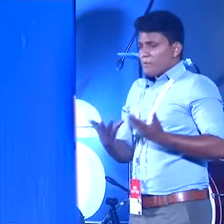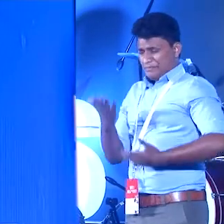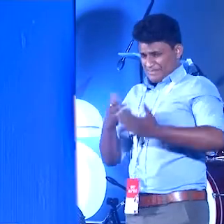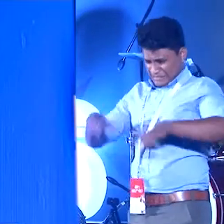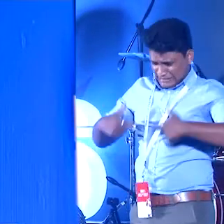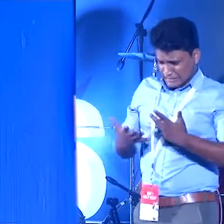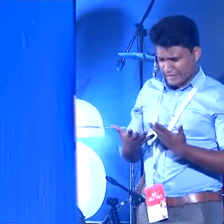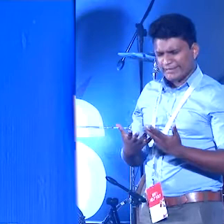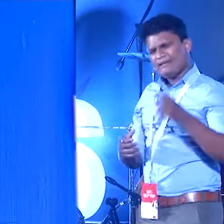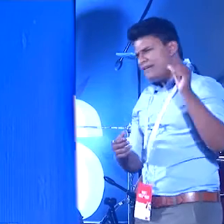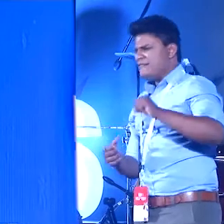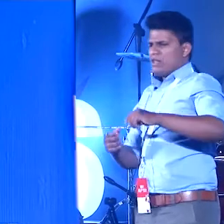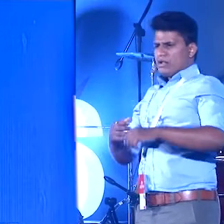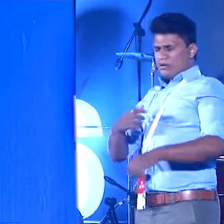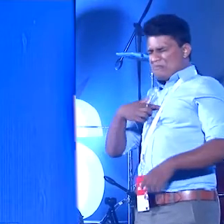pain?